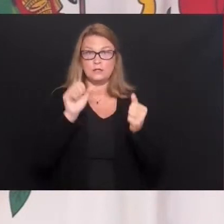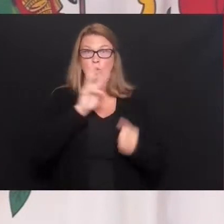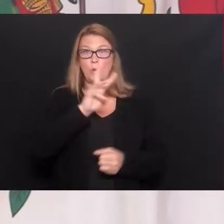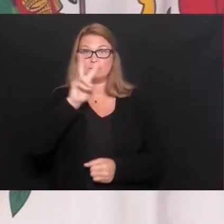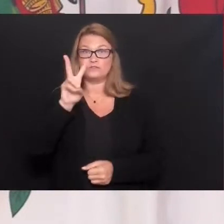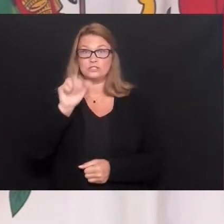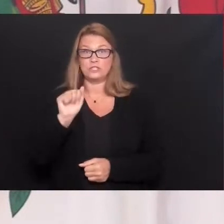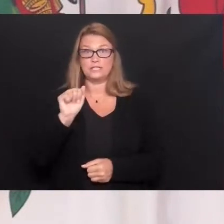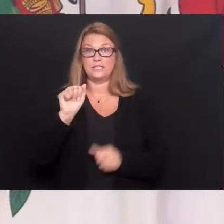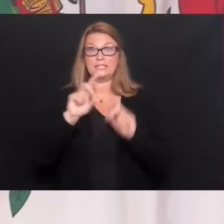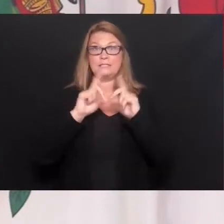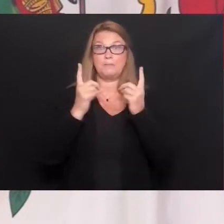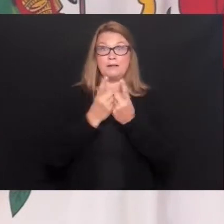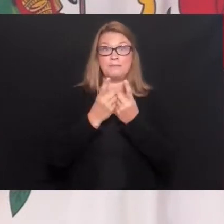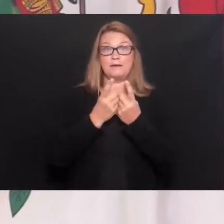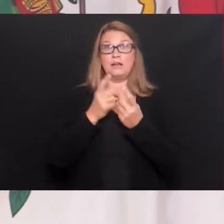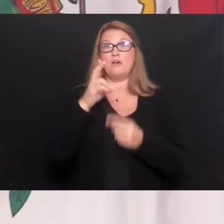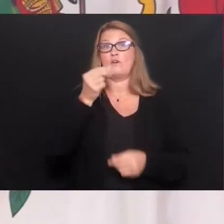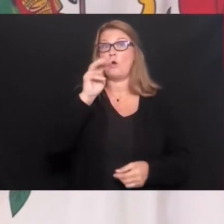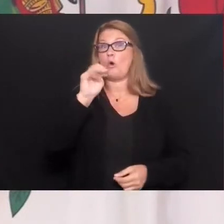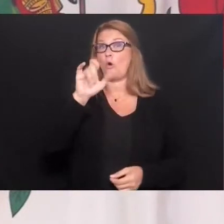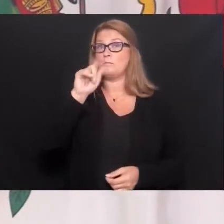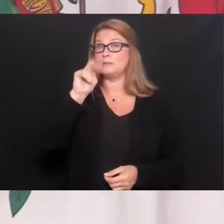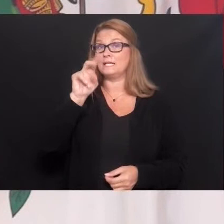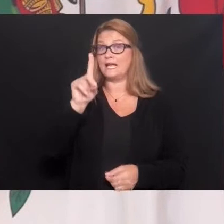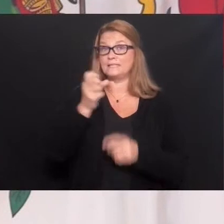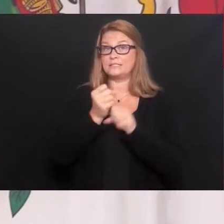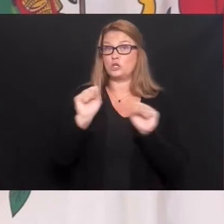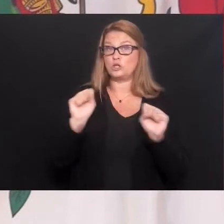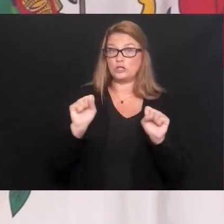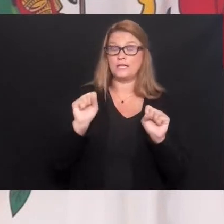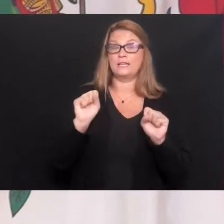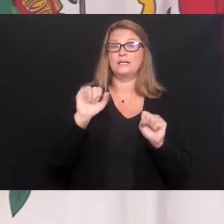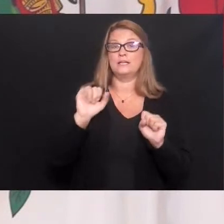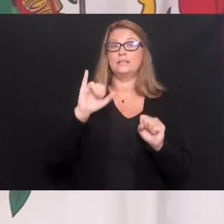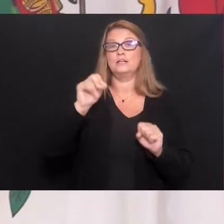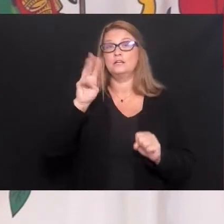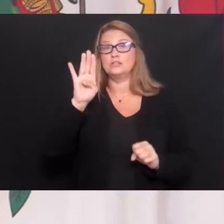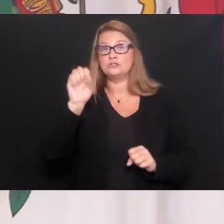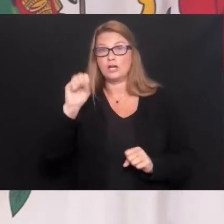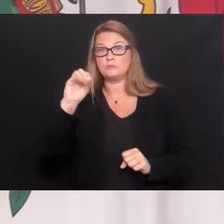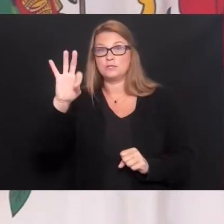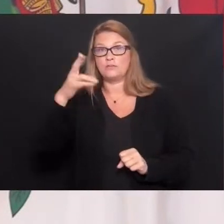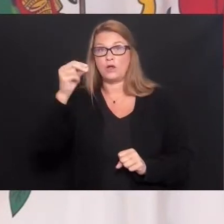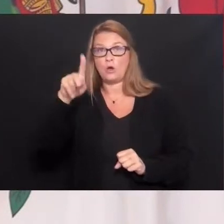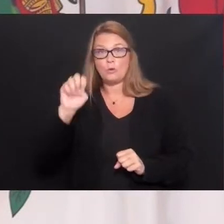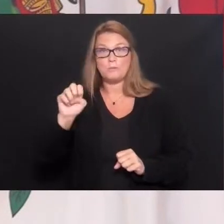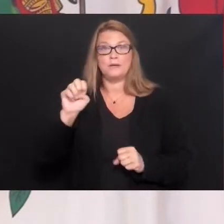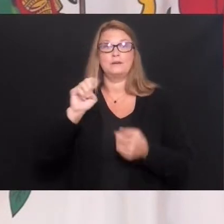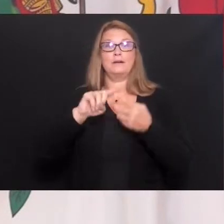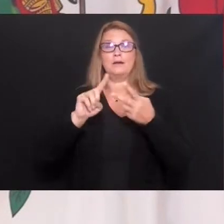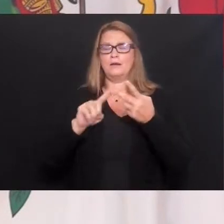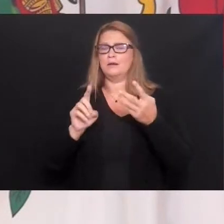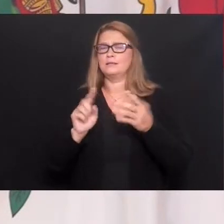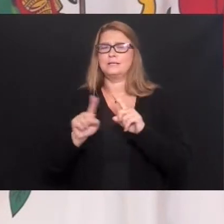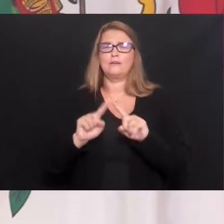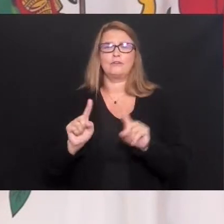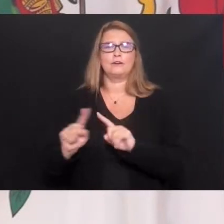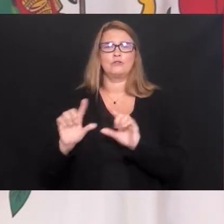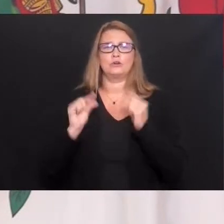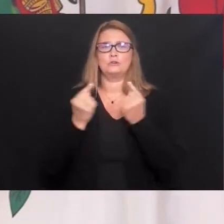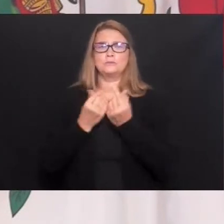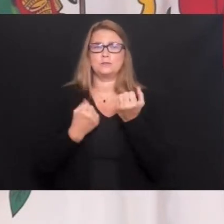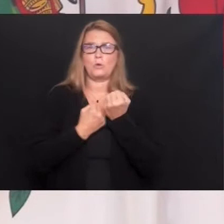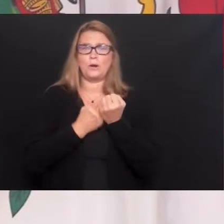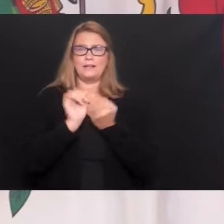Virginia Department of Homeland Security, the Department of Education, Jobs and Hope, and more and more. So It's great stuff. You'll find